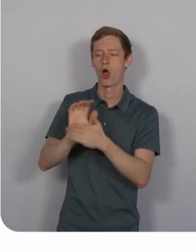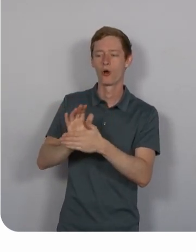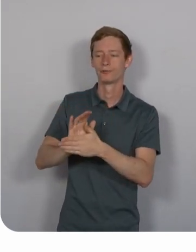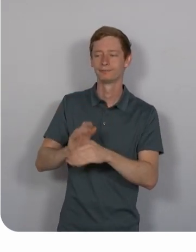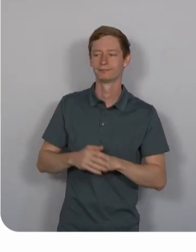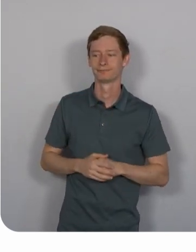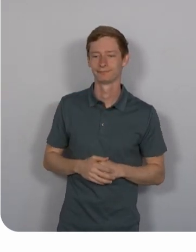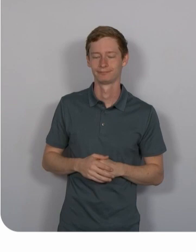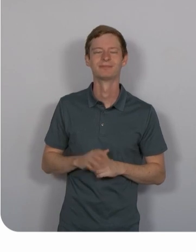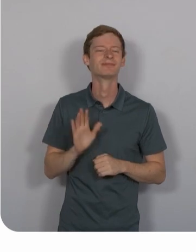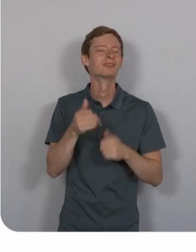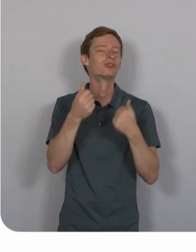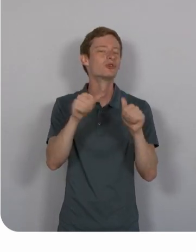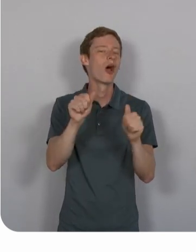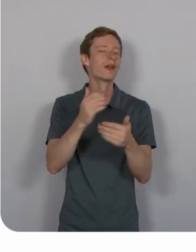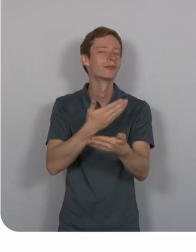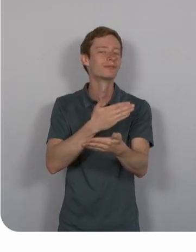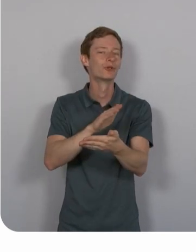Let's try some music.